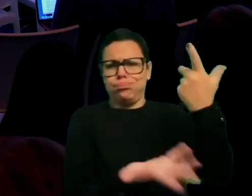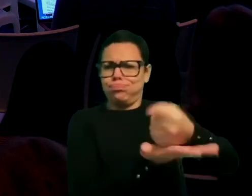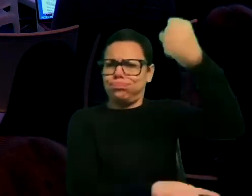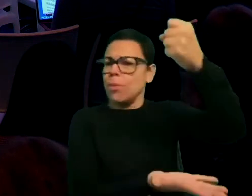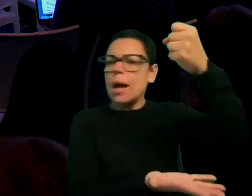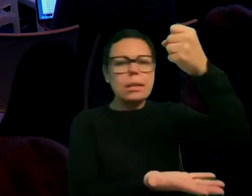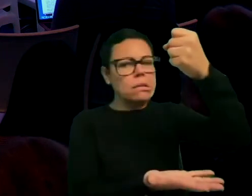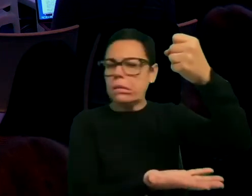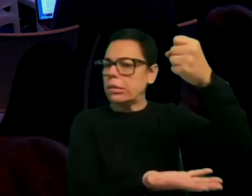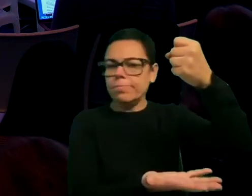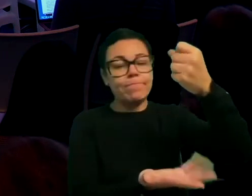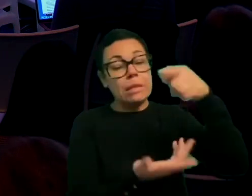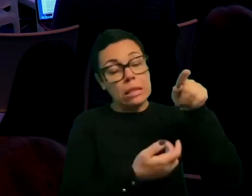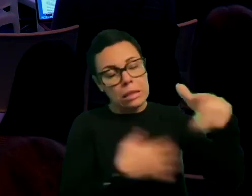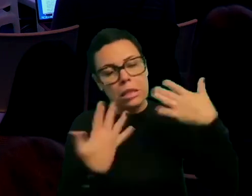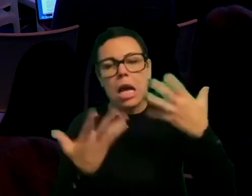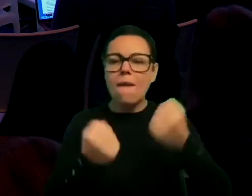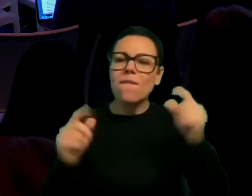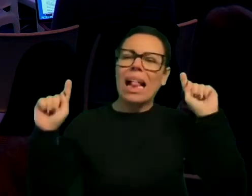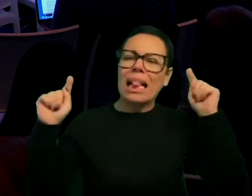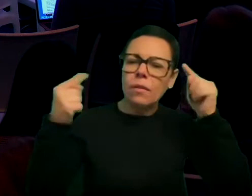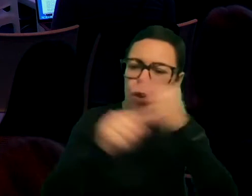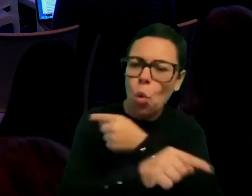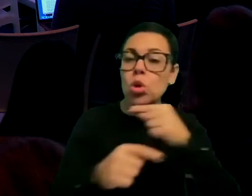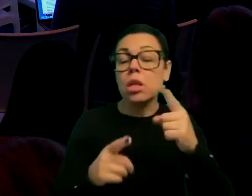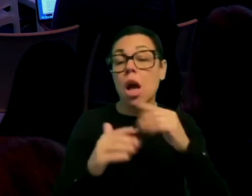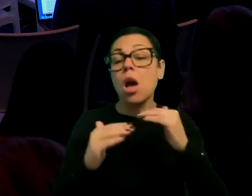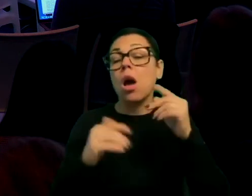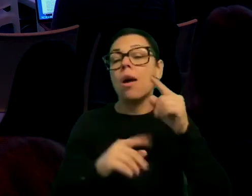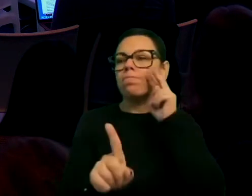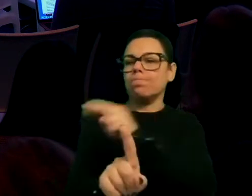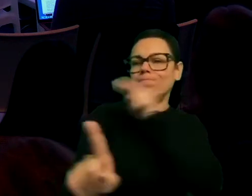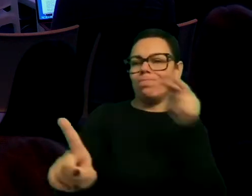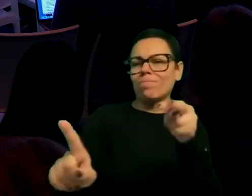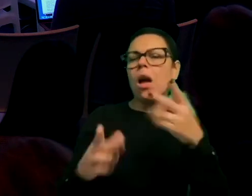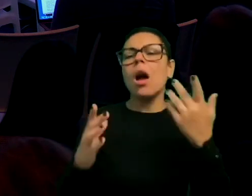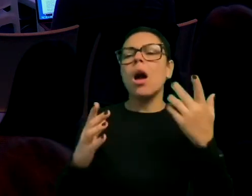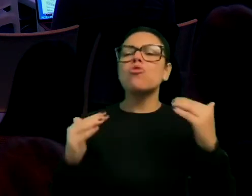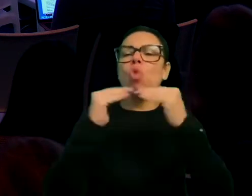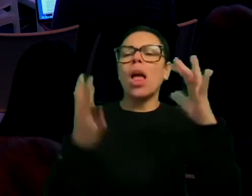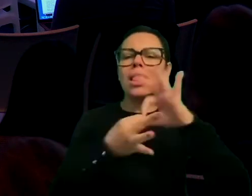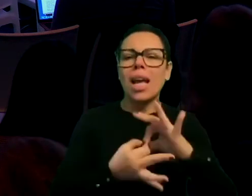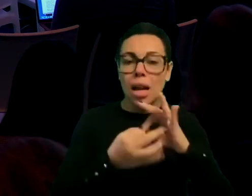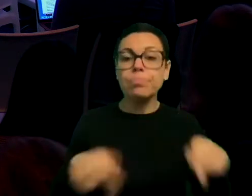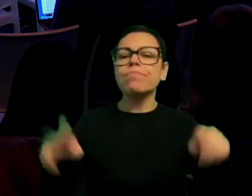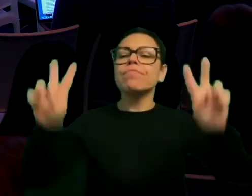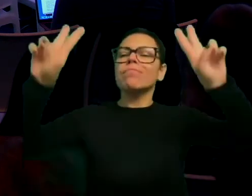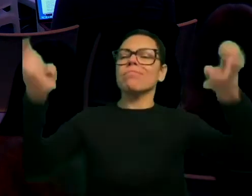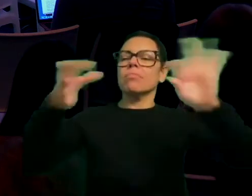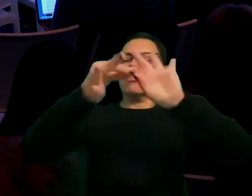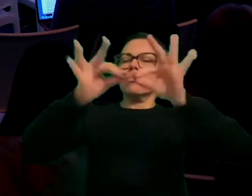So first of all, they included a definition of what constitutes